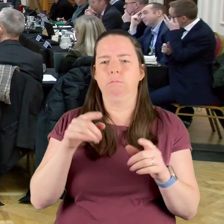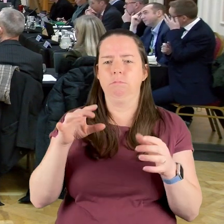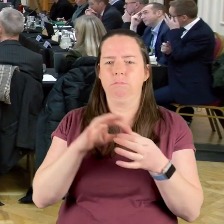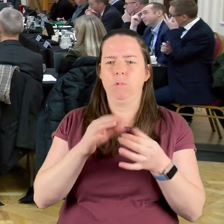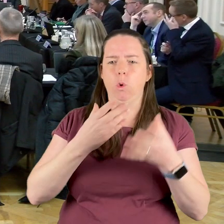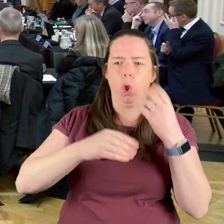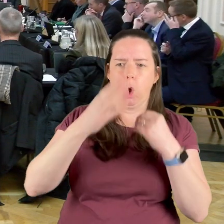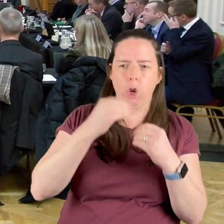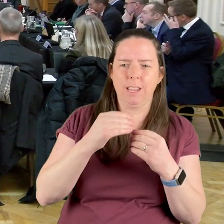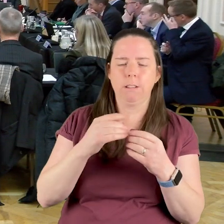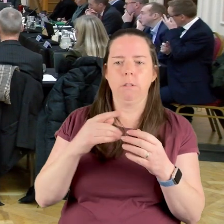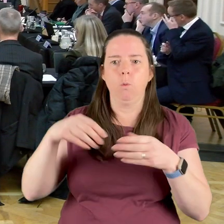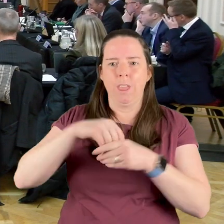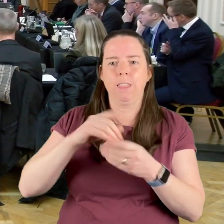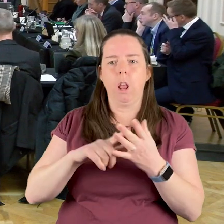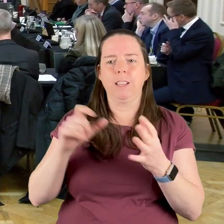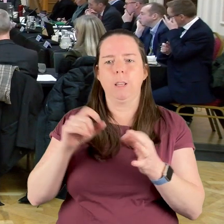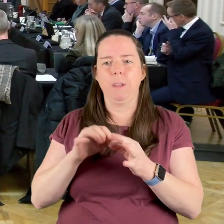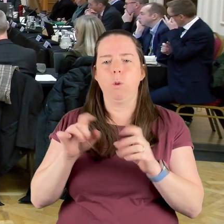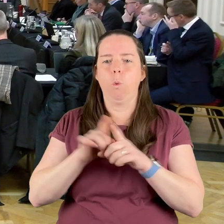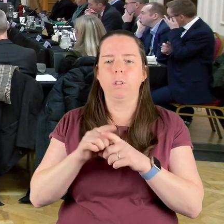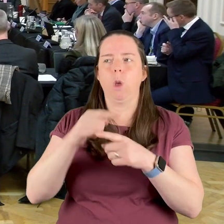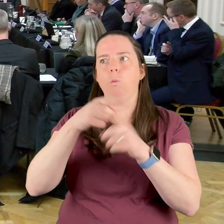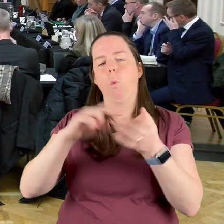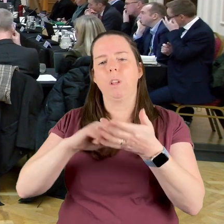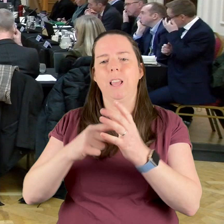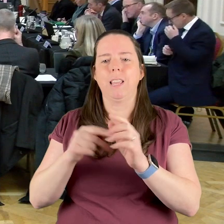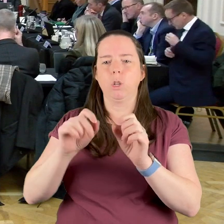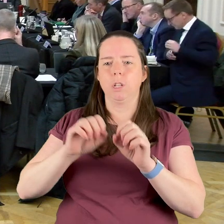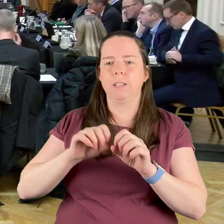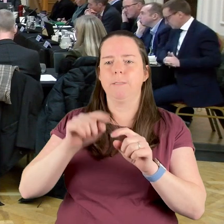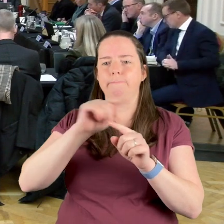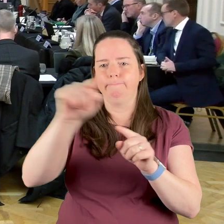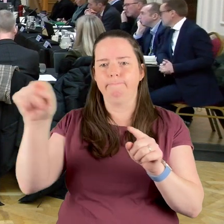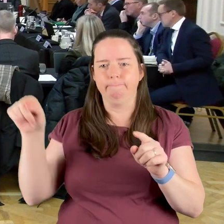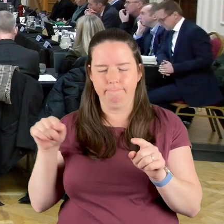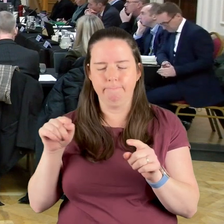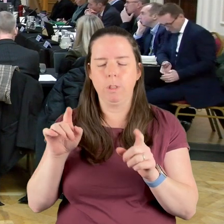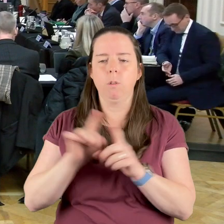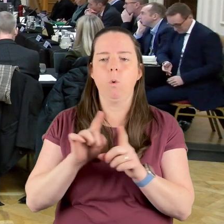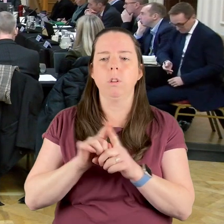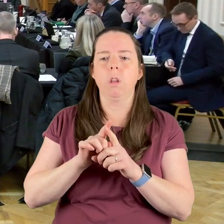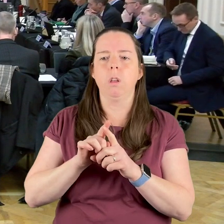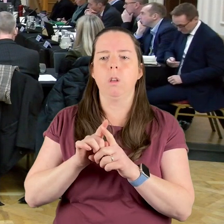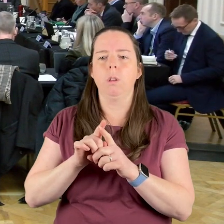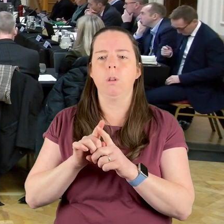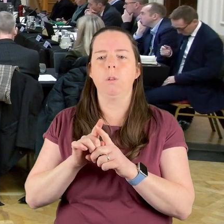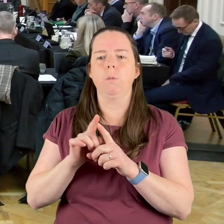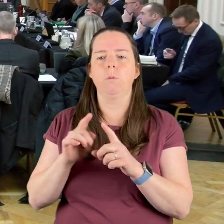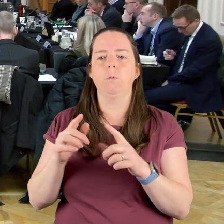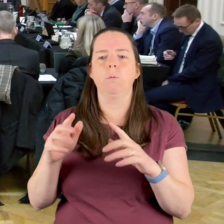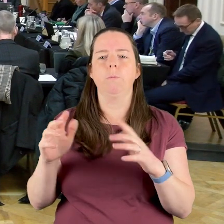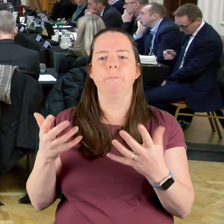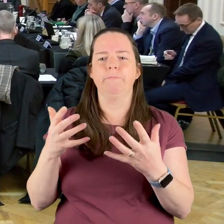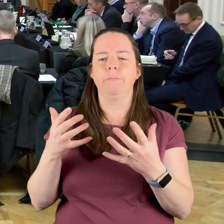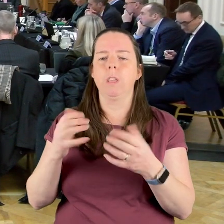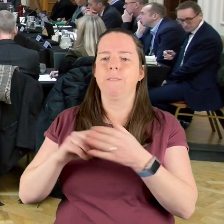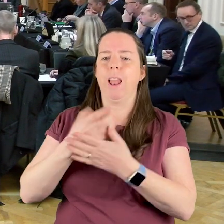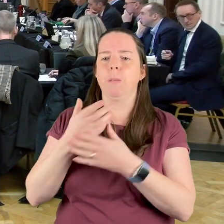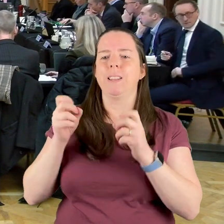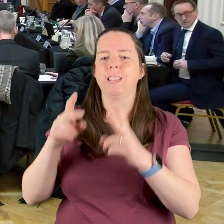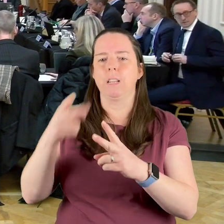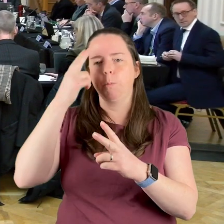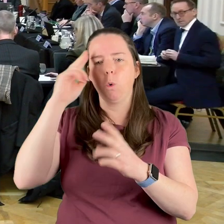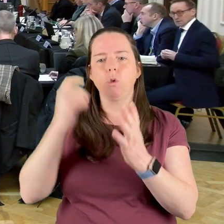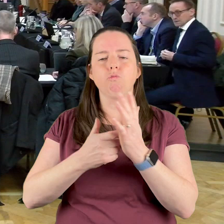in terms of how we really channel learning, just not within the ICB, but straight to the organizations.